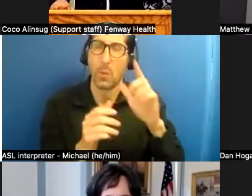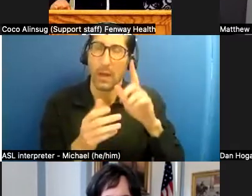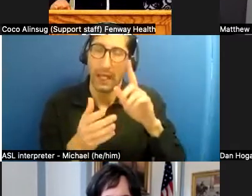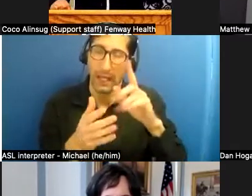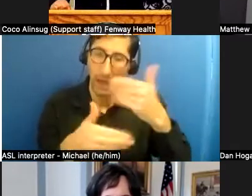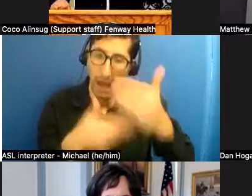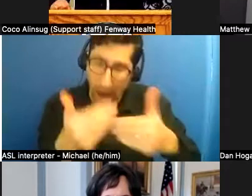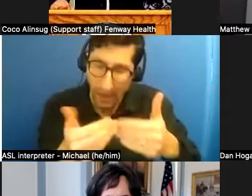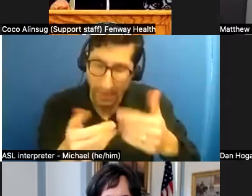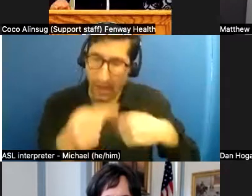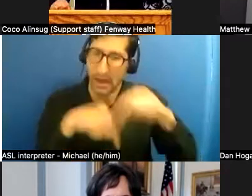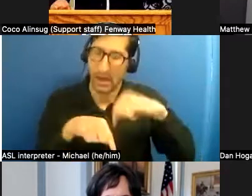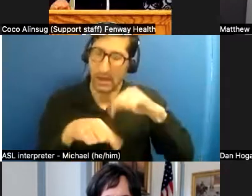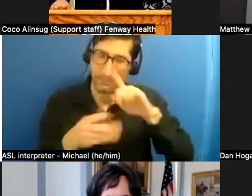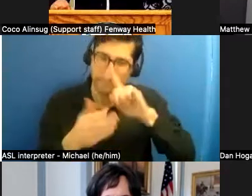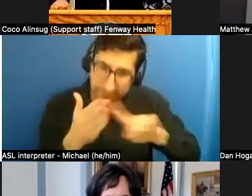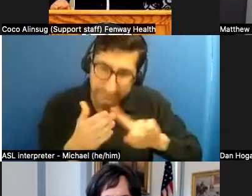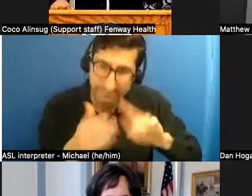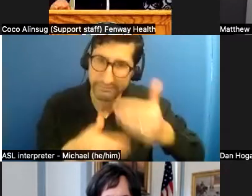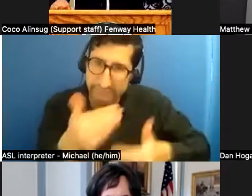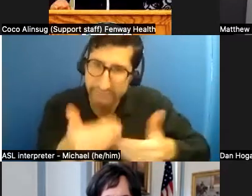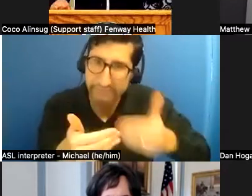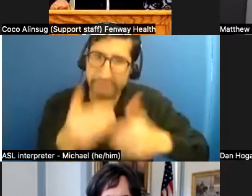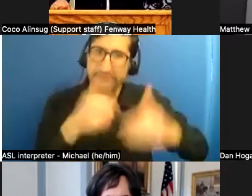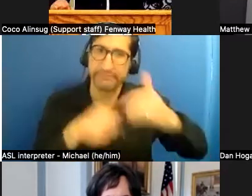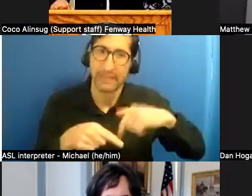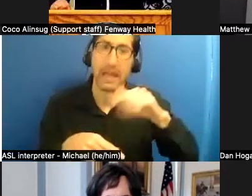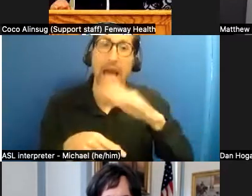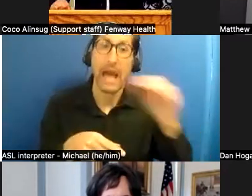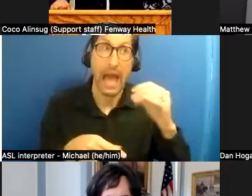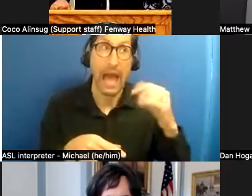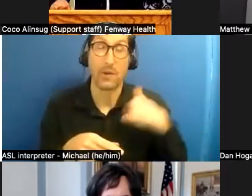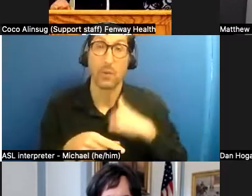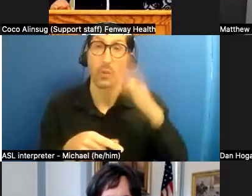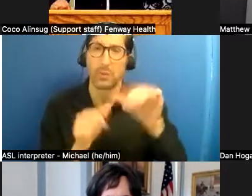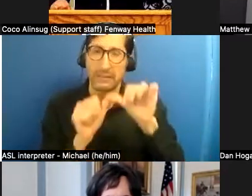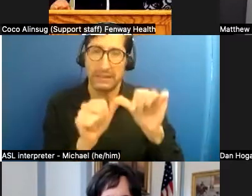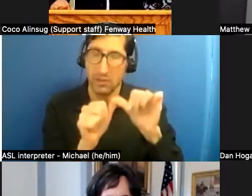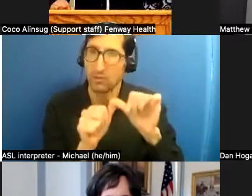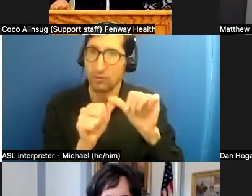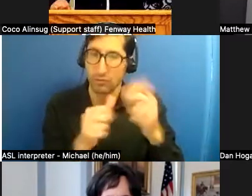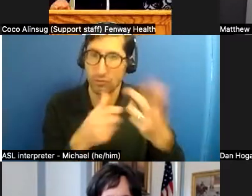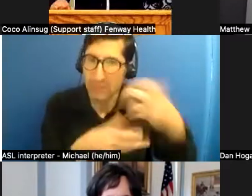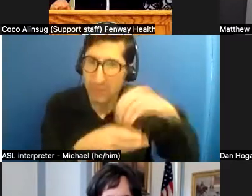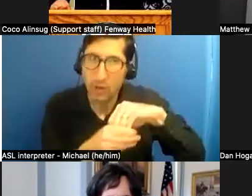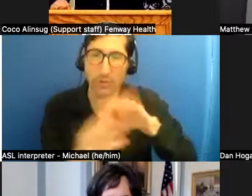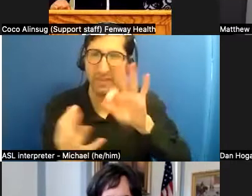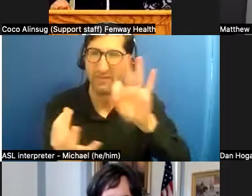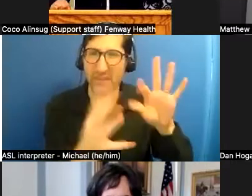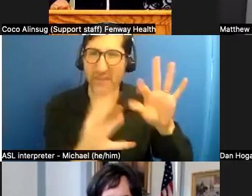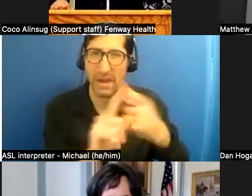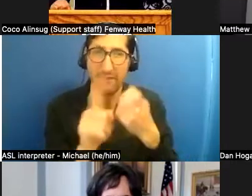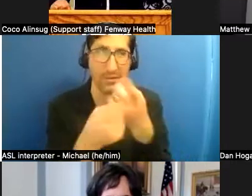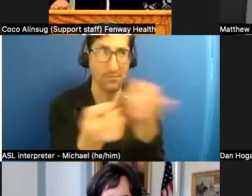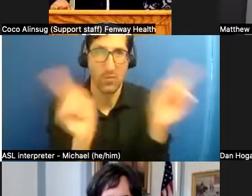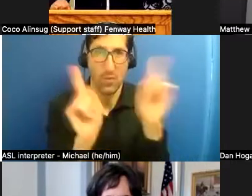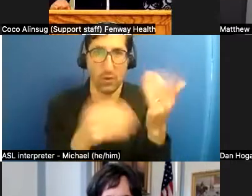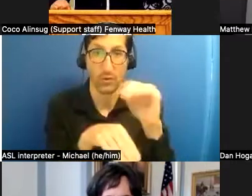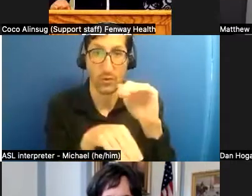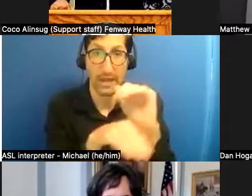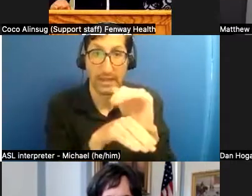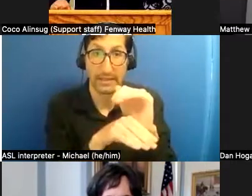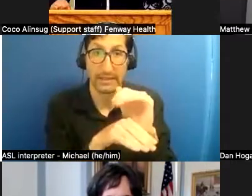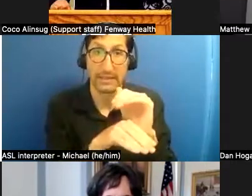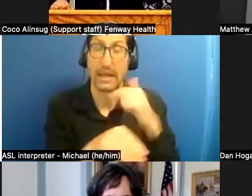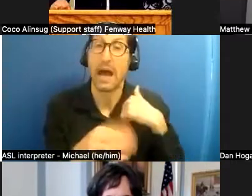later this month, which will be informed in part by what we learned from you all here tonight. I want to say explicitly that we are